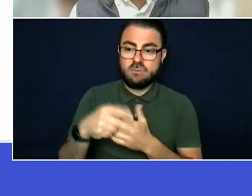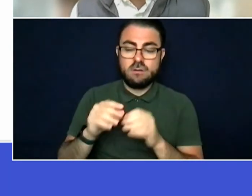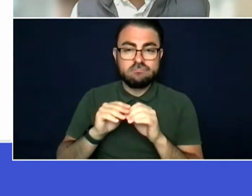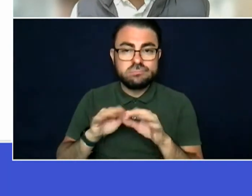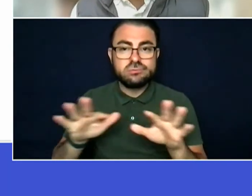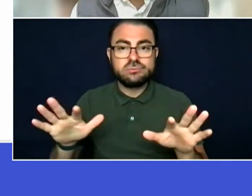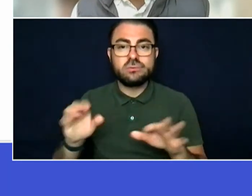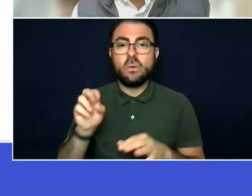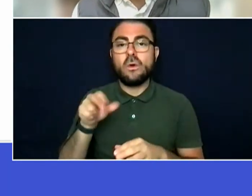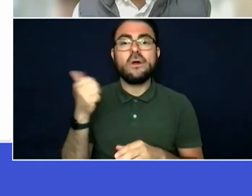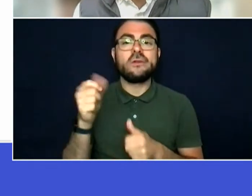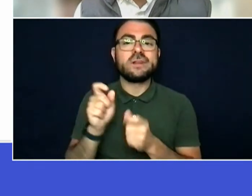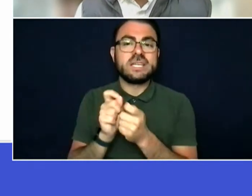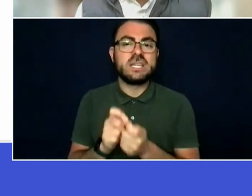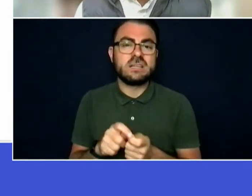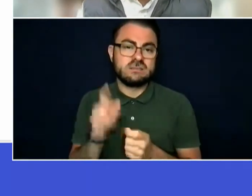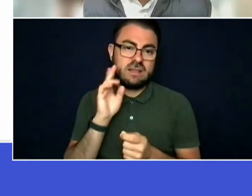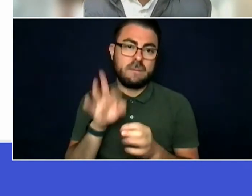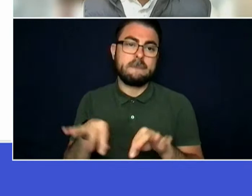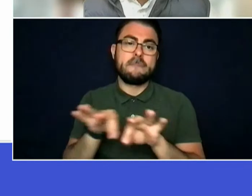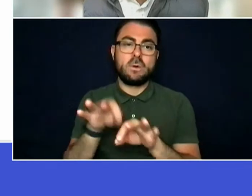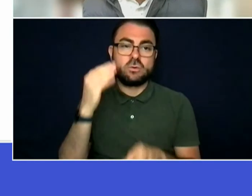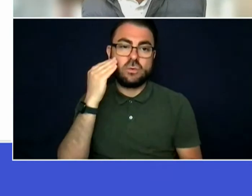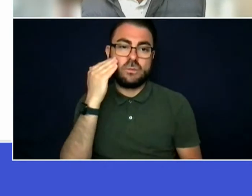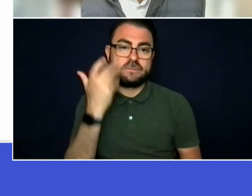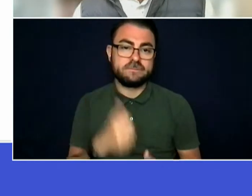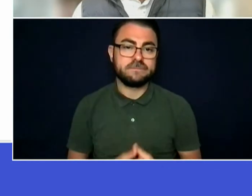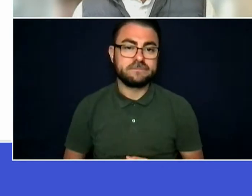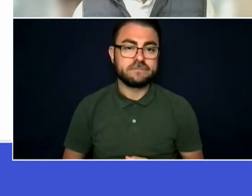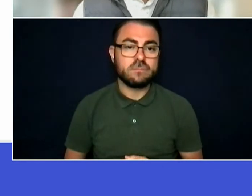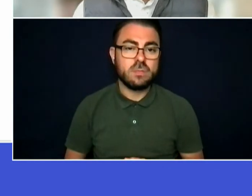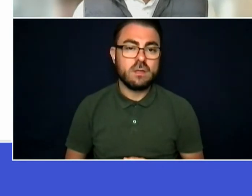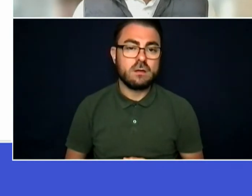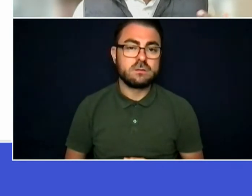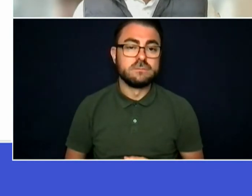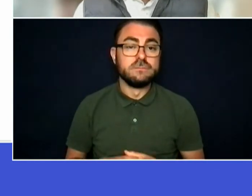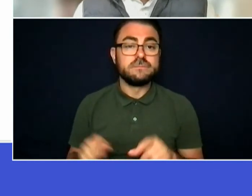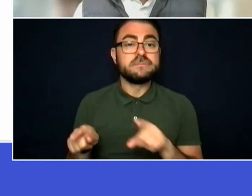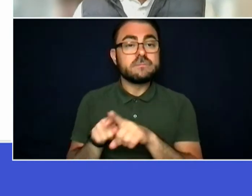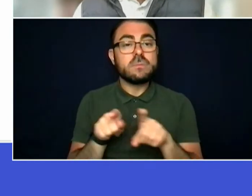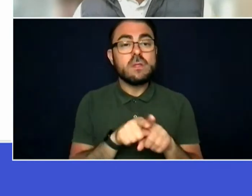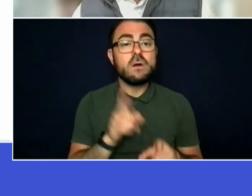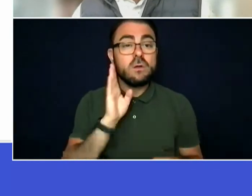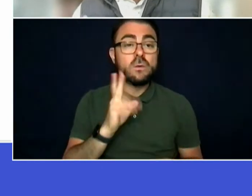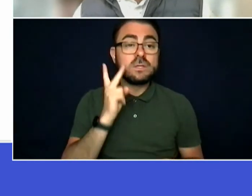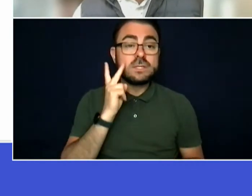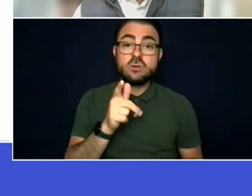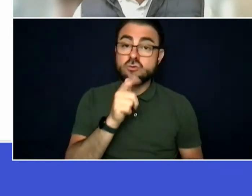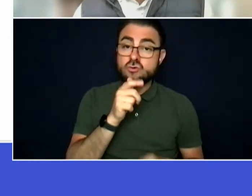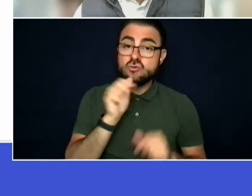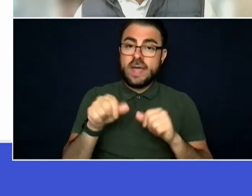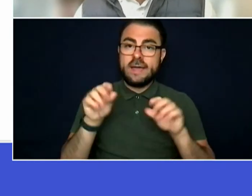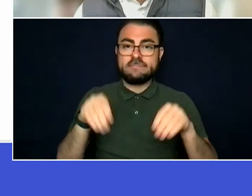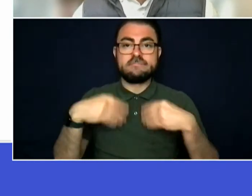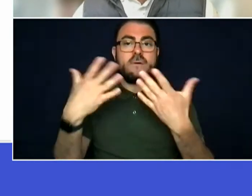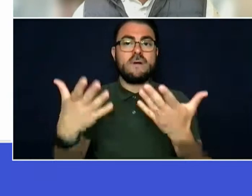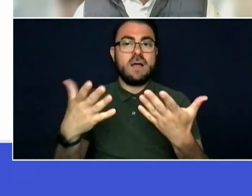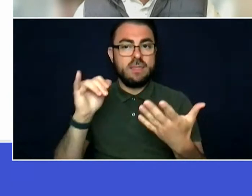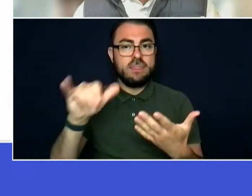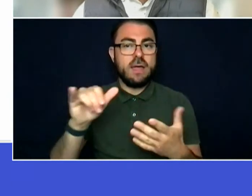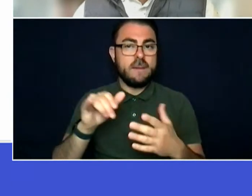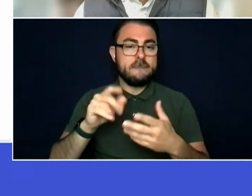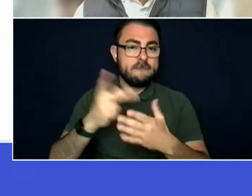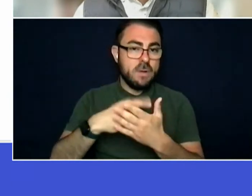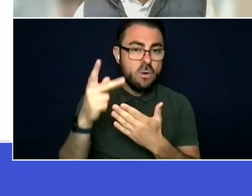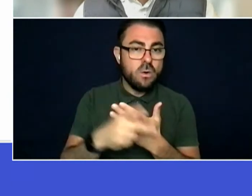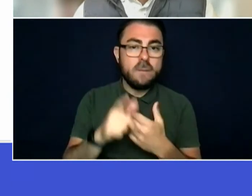going to be important for folks to know? Additionally, you'll see just elements of who may administer the program, who may be eligible to receive